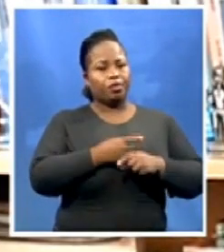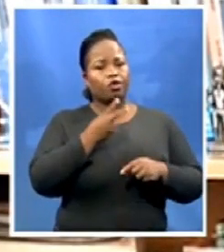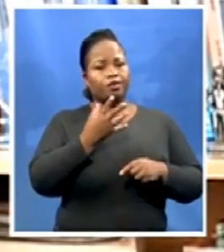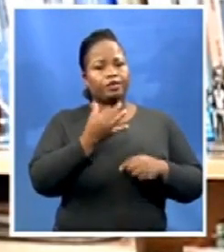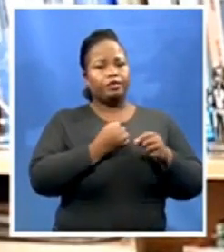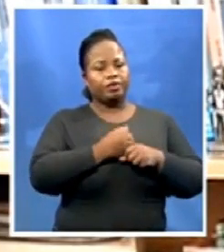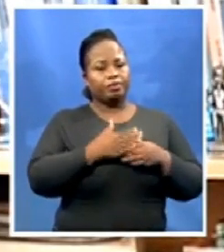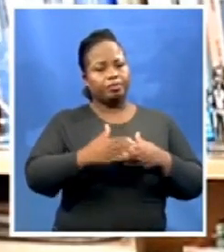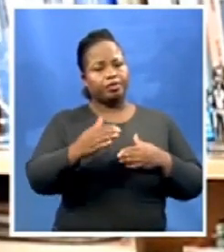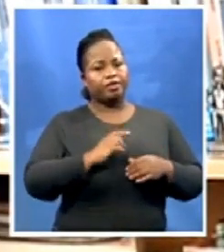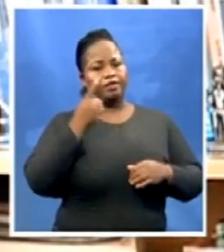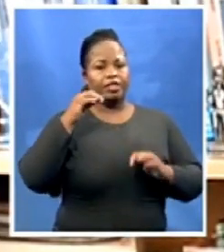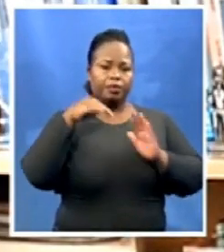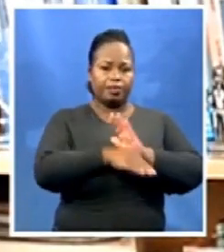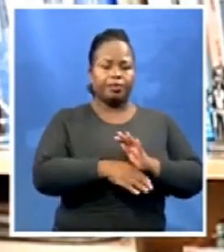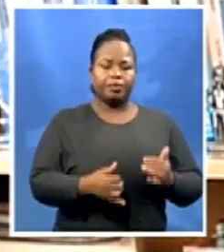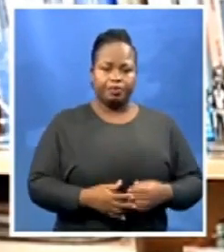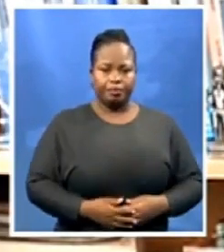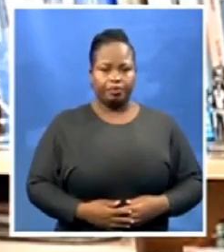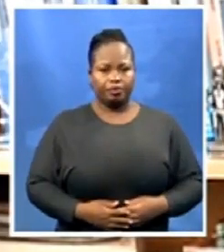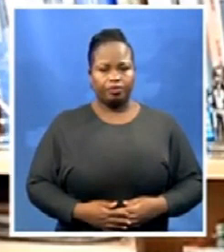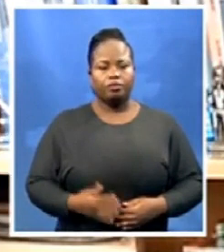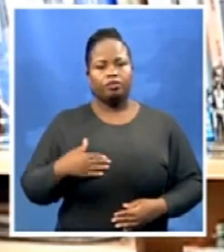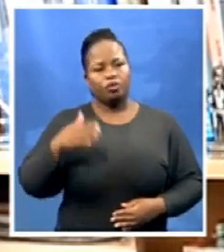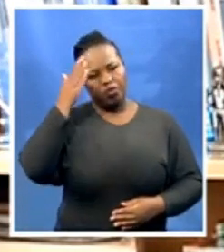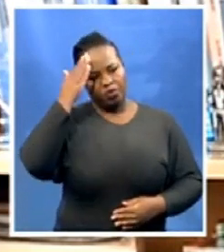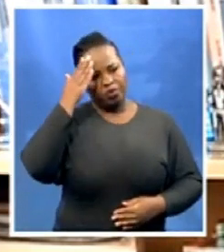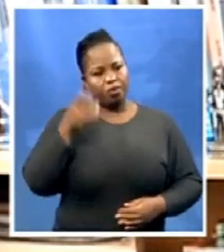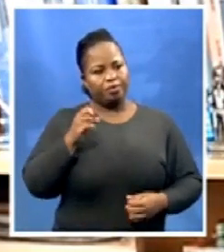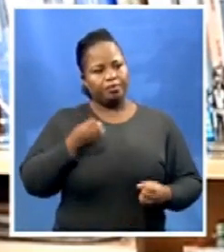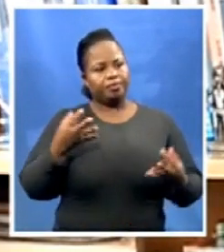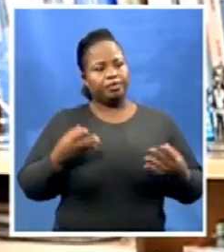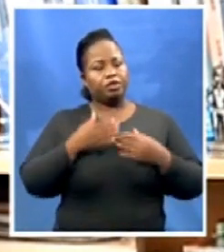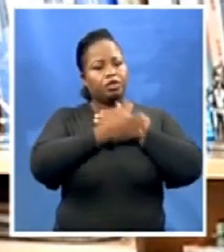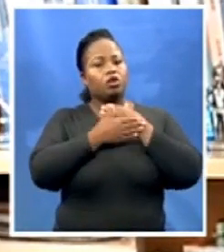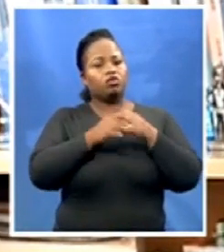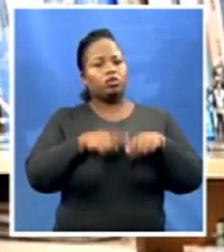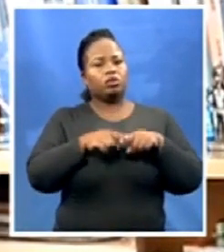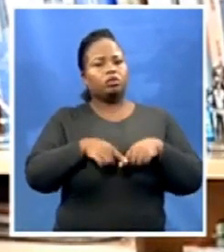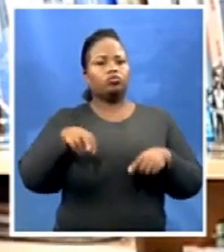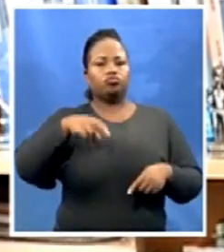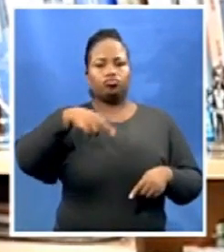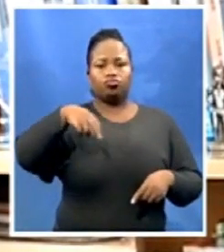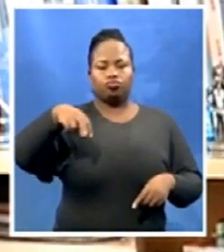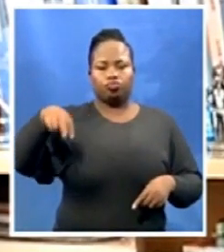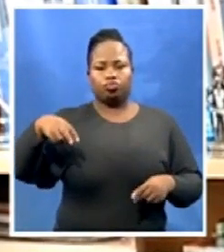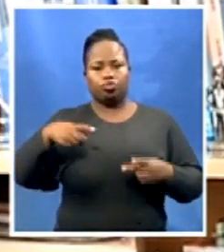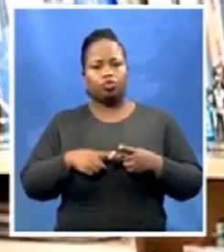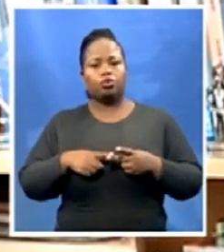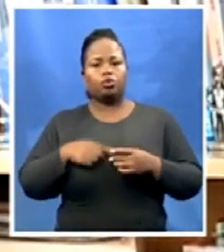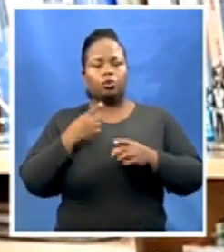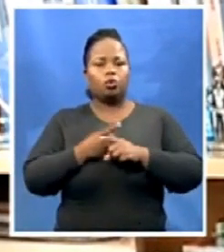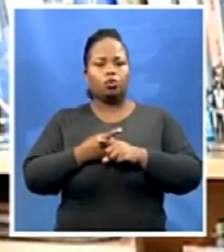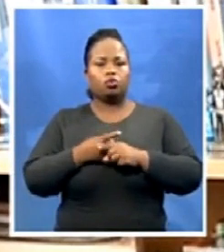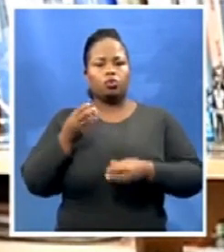countries rely on tourism, many countries also rely on export of raw commodities, and then a